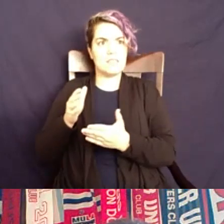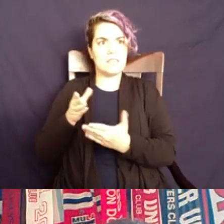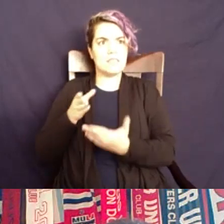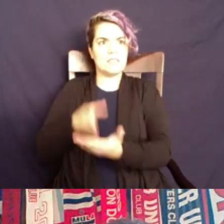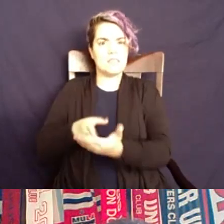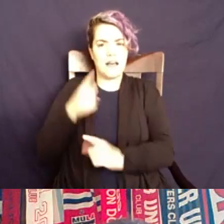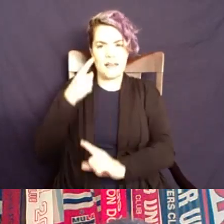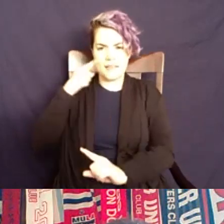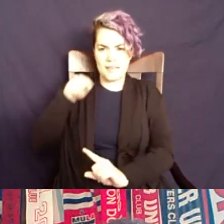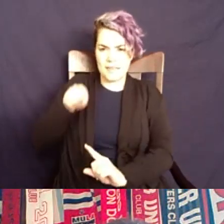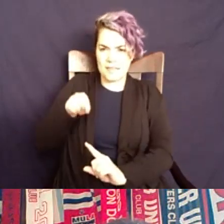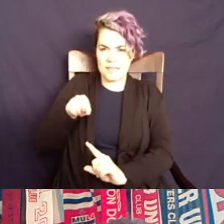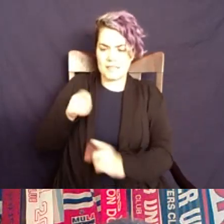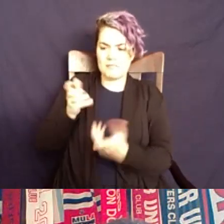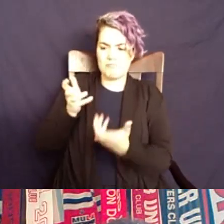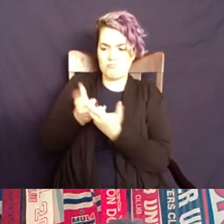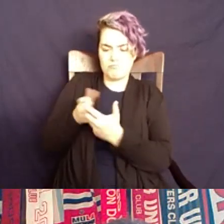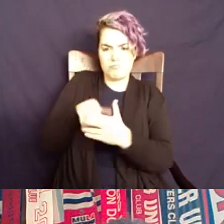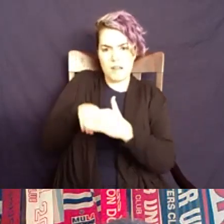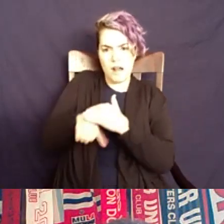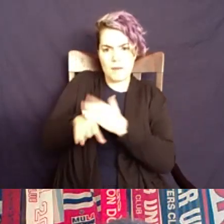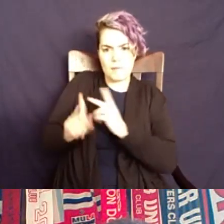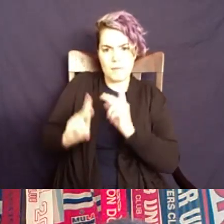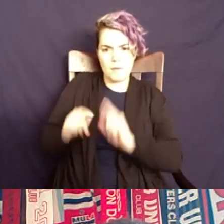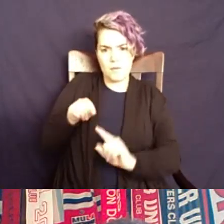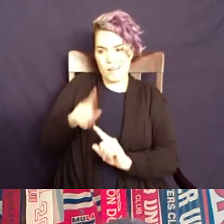accommodating people and getting people, like, not ignoring